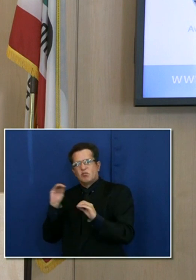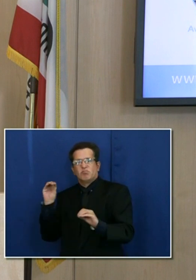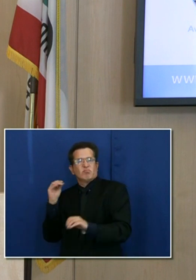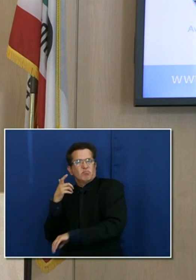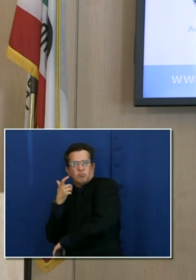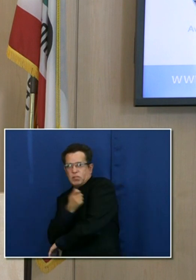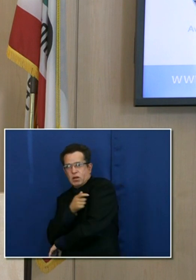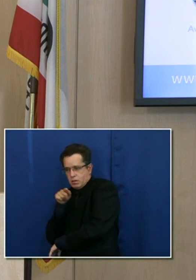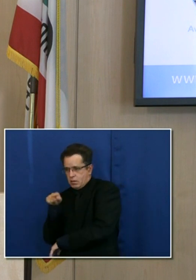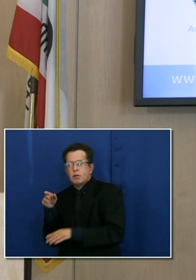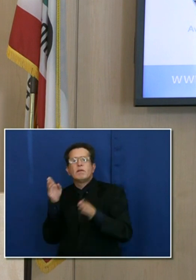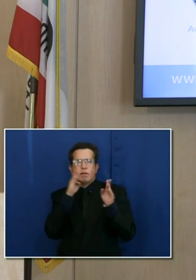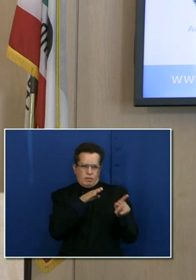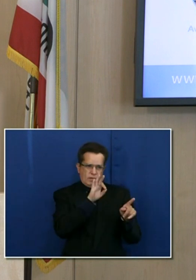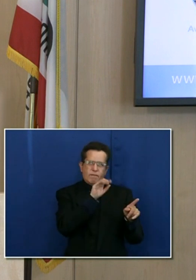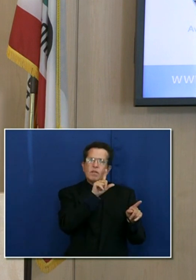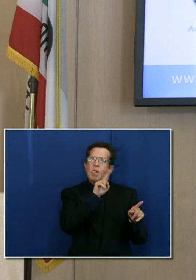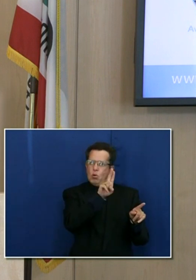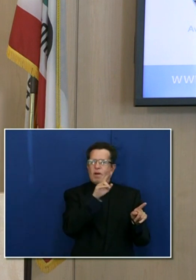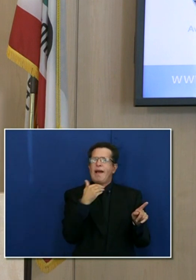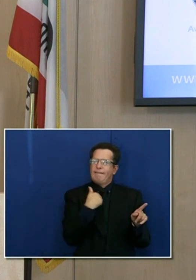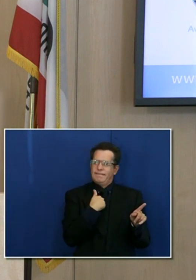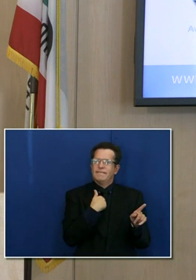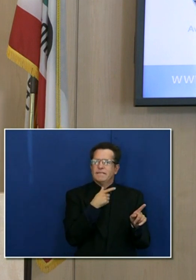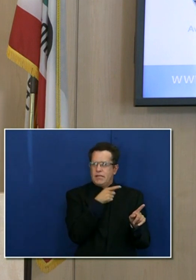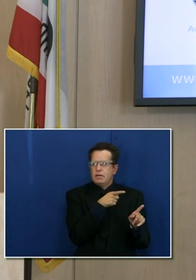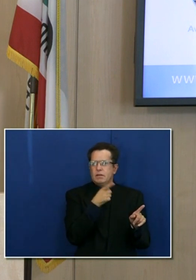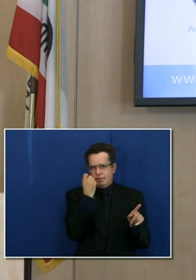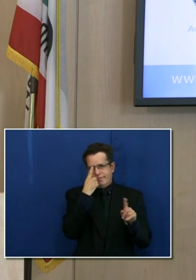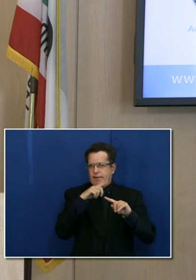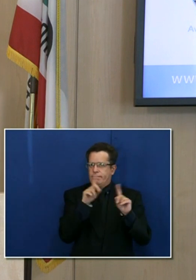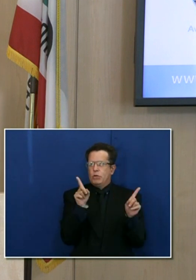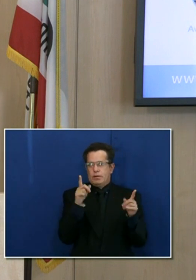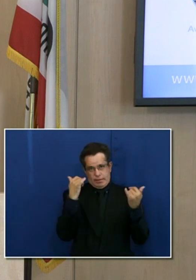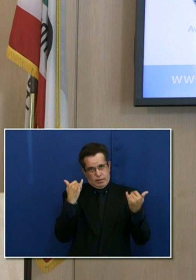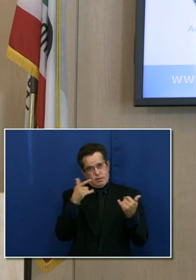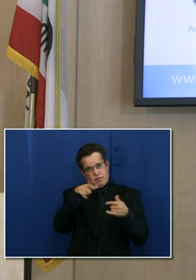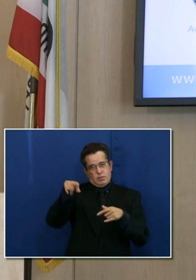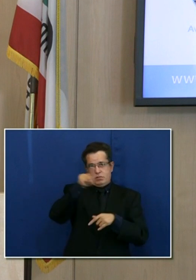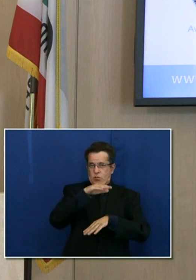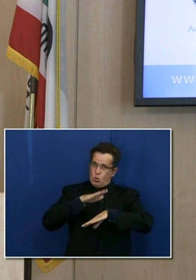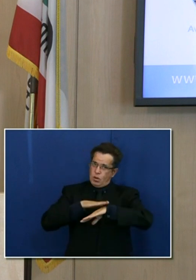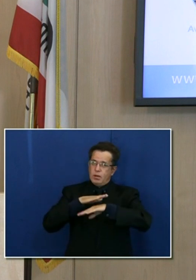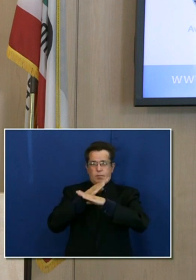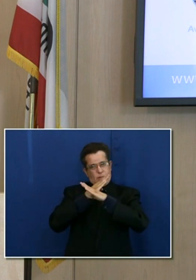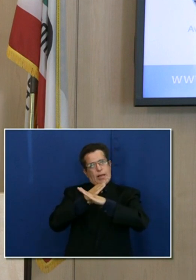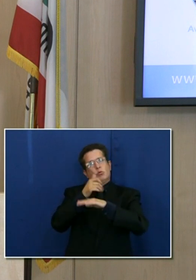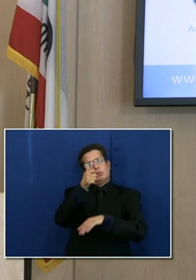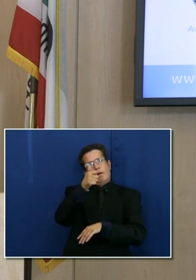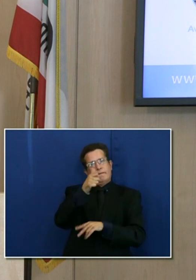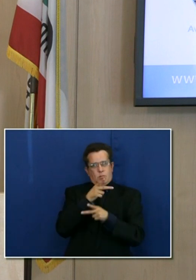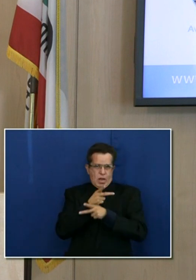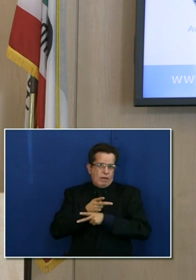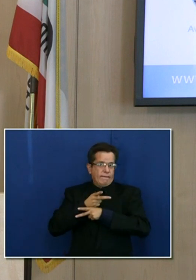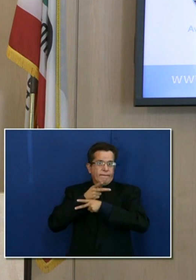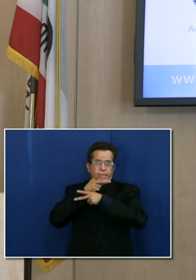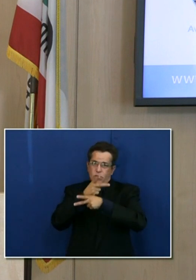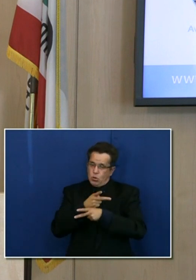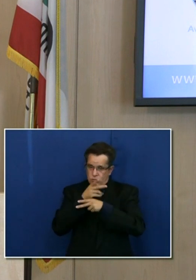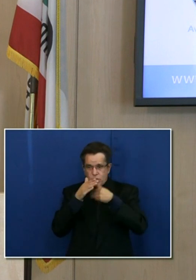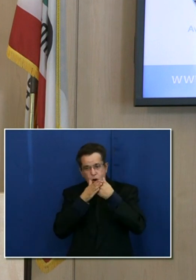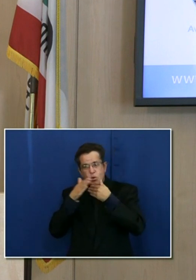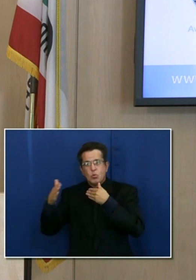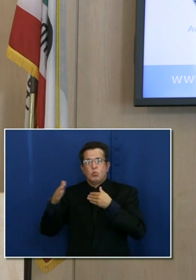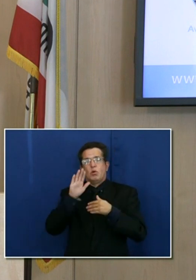for the flu. Make sure that during this flu season you do everything that you can to protect yourself, your family,